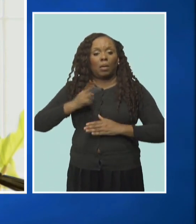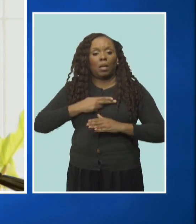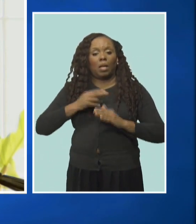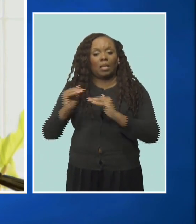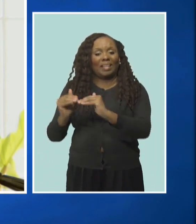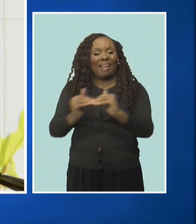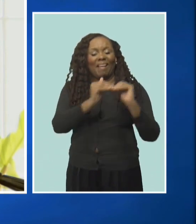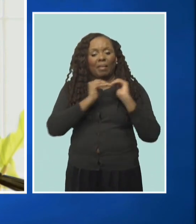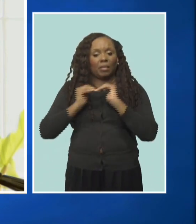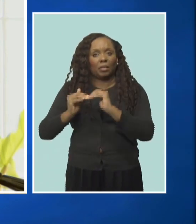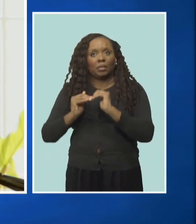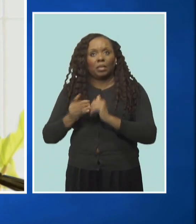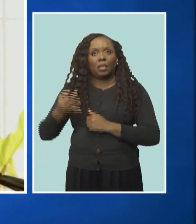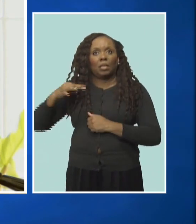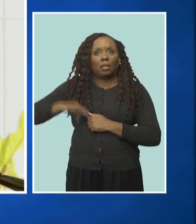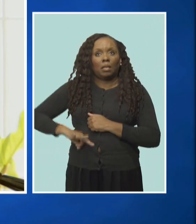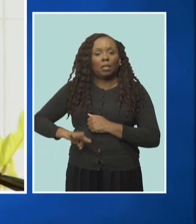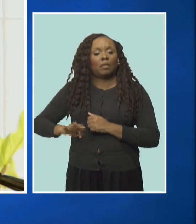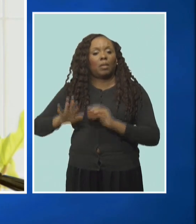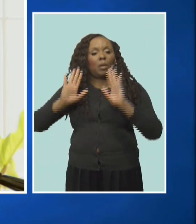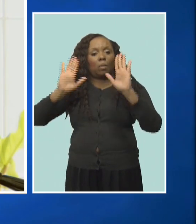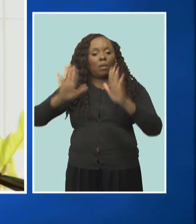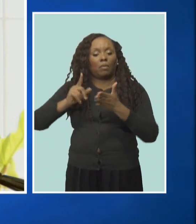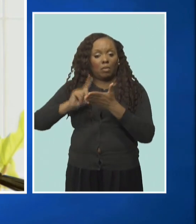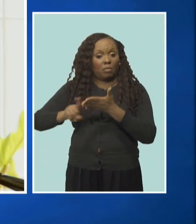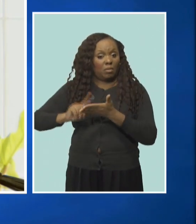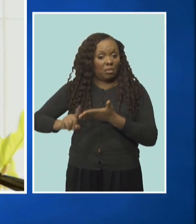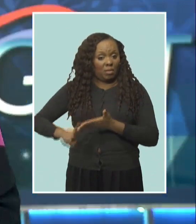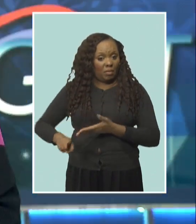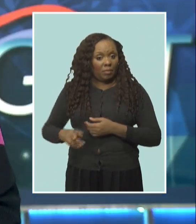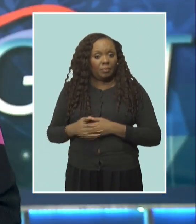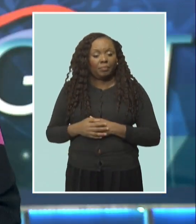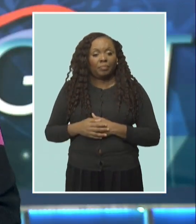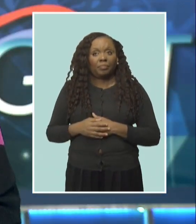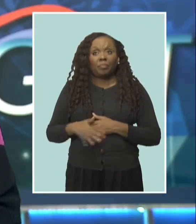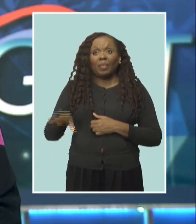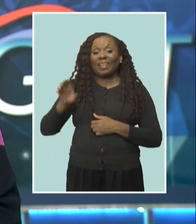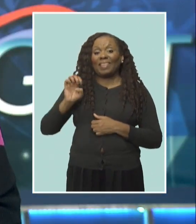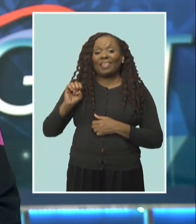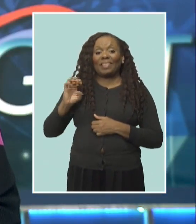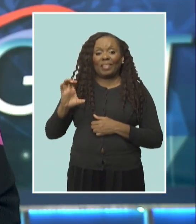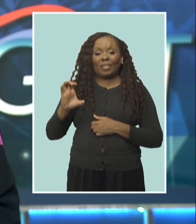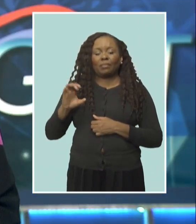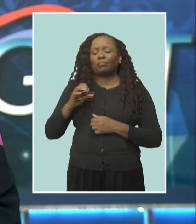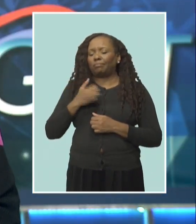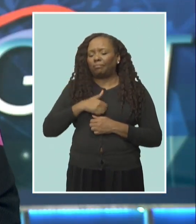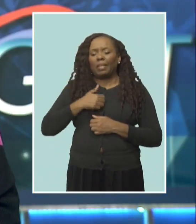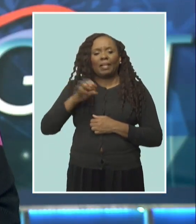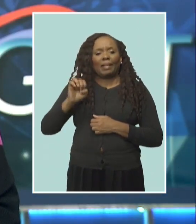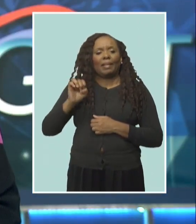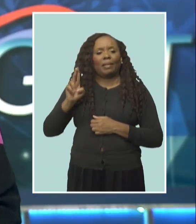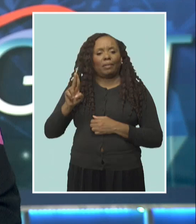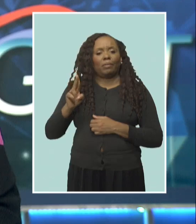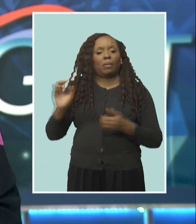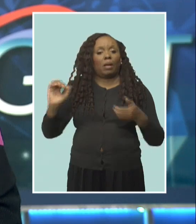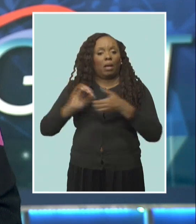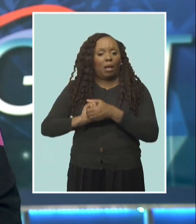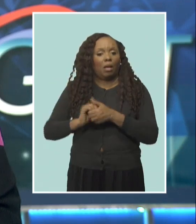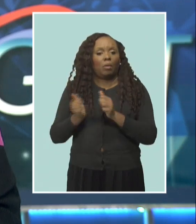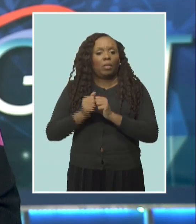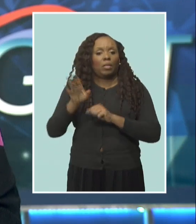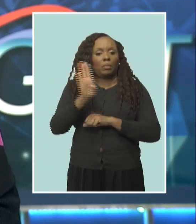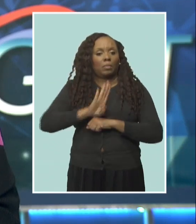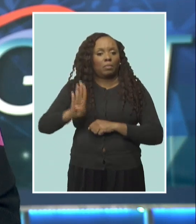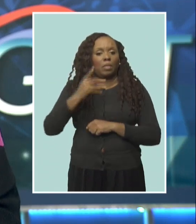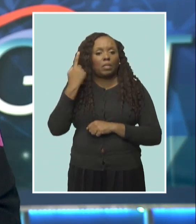the beneficiaries of the wonderful research that's being done. The EU is also partnering with Barbados in the